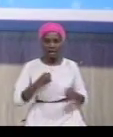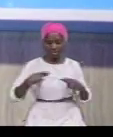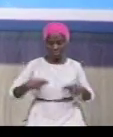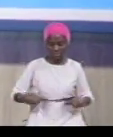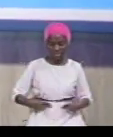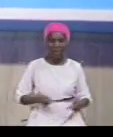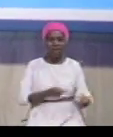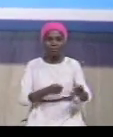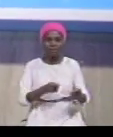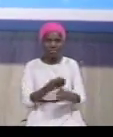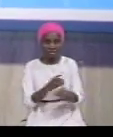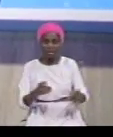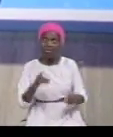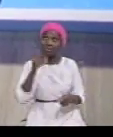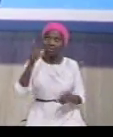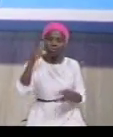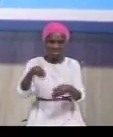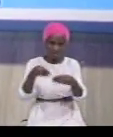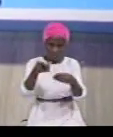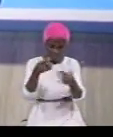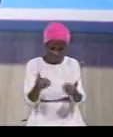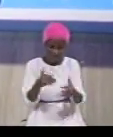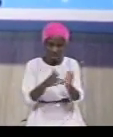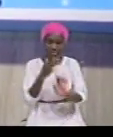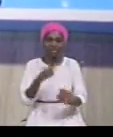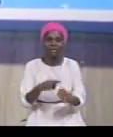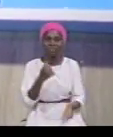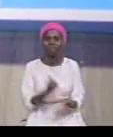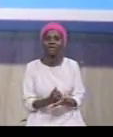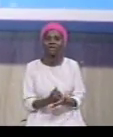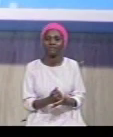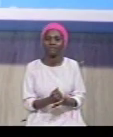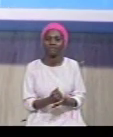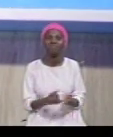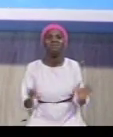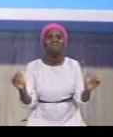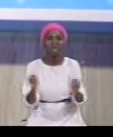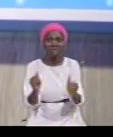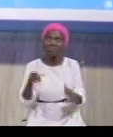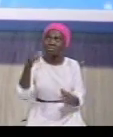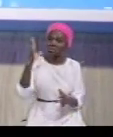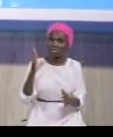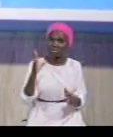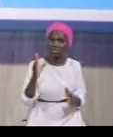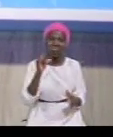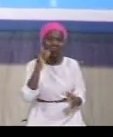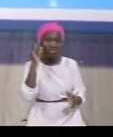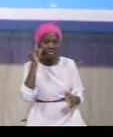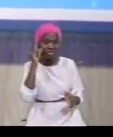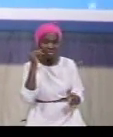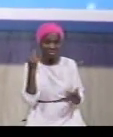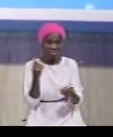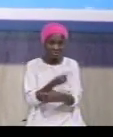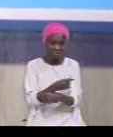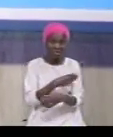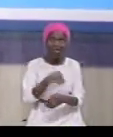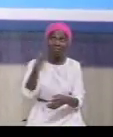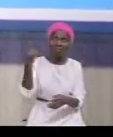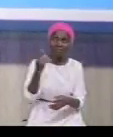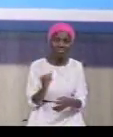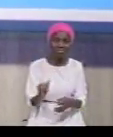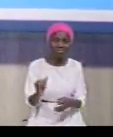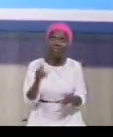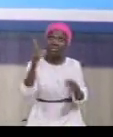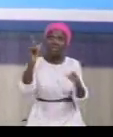deliverance, he gives you right now. He's the same God, the same yesterday, today, and forever. He's the same